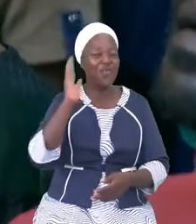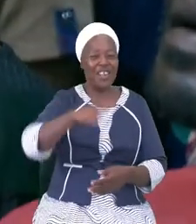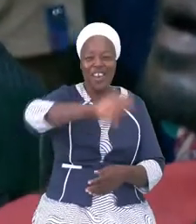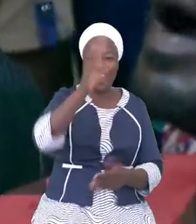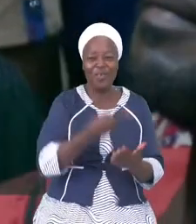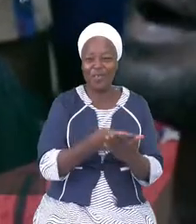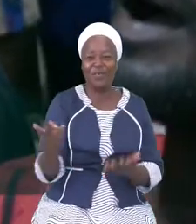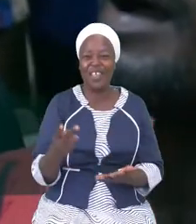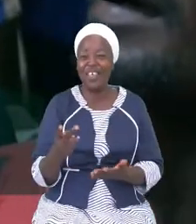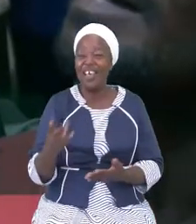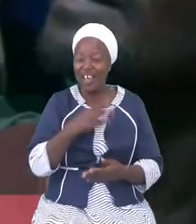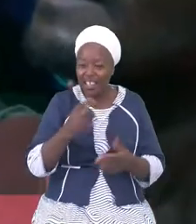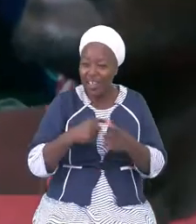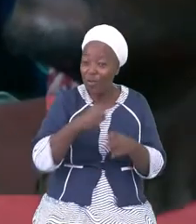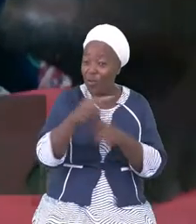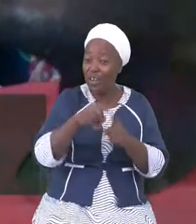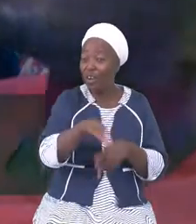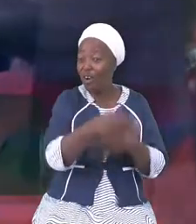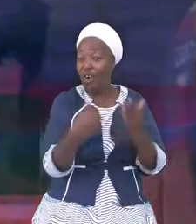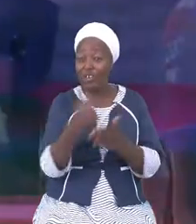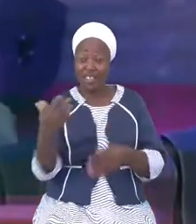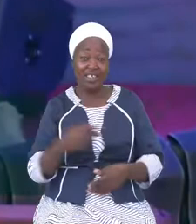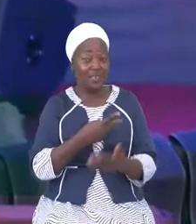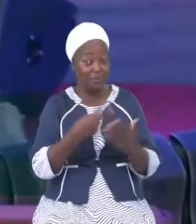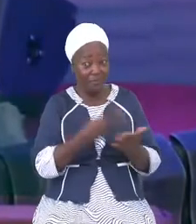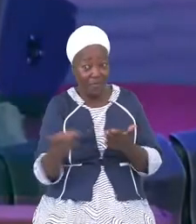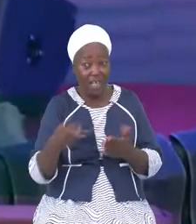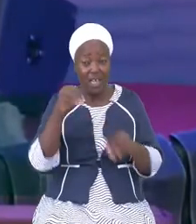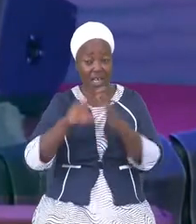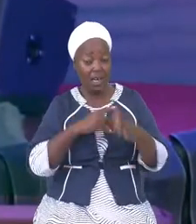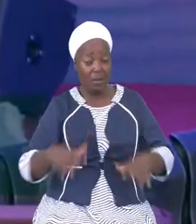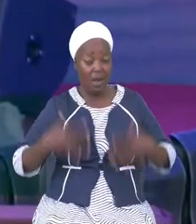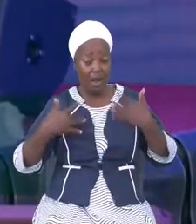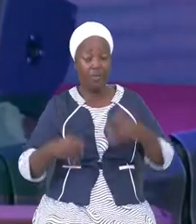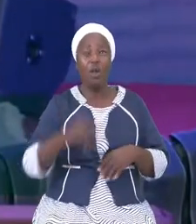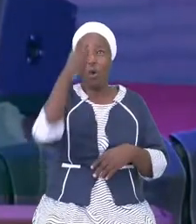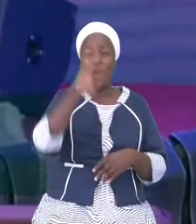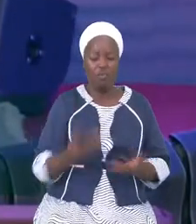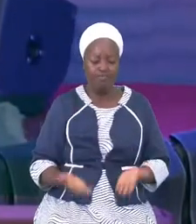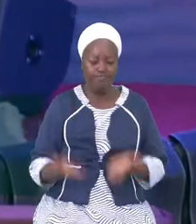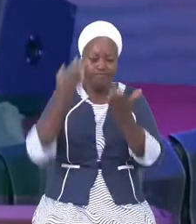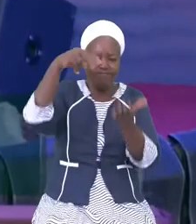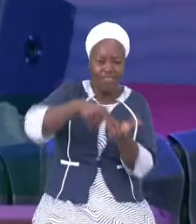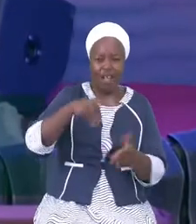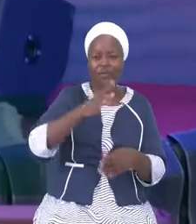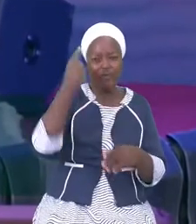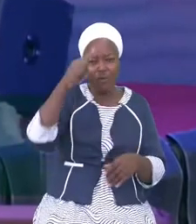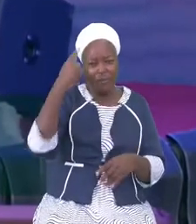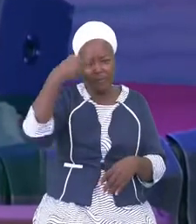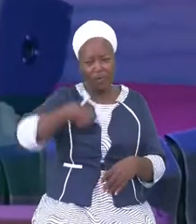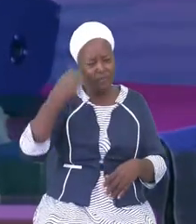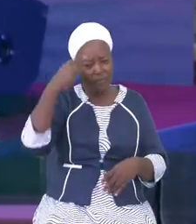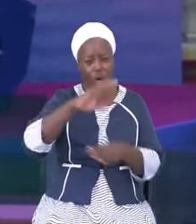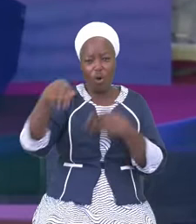never fail. And when every other thing has failed in our lives, God will rise up for you, for me, for